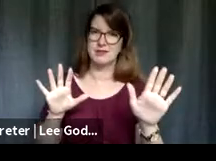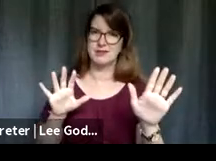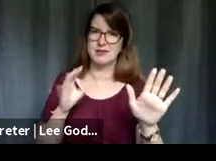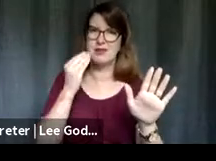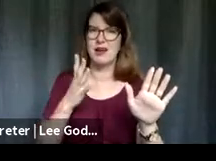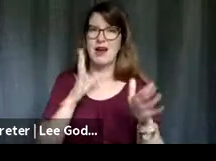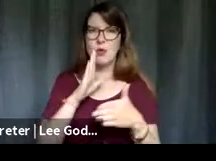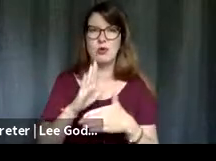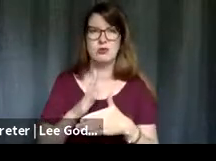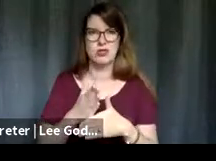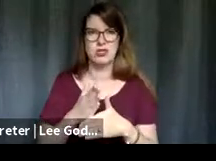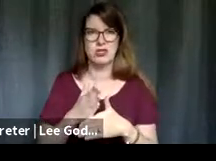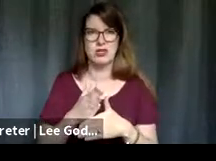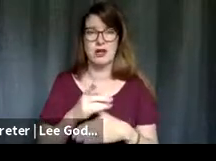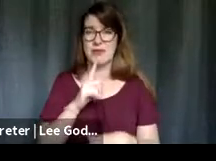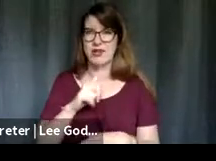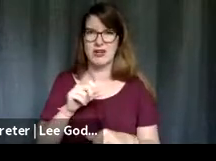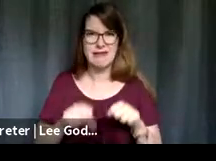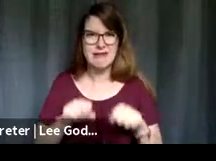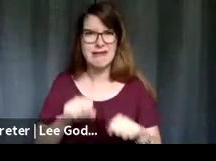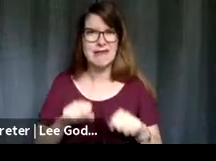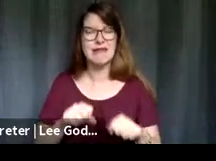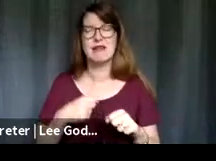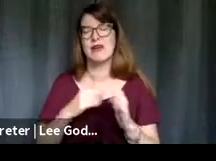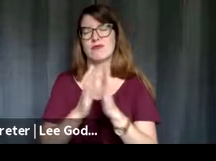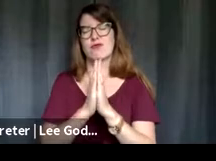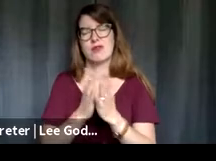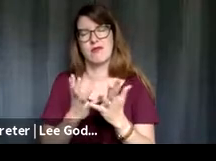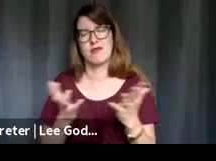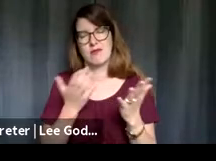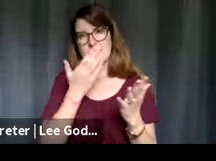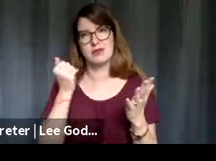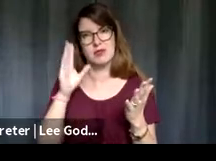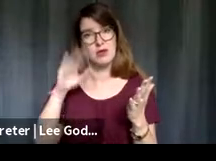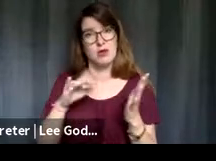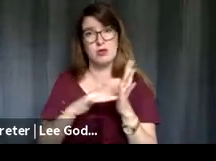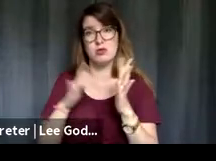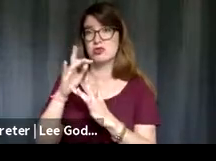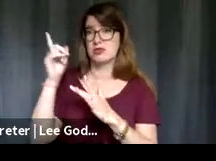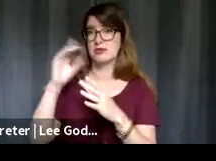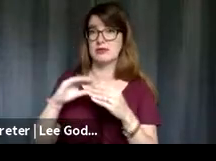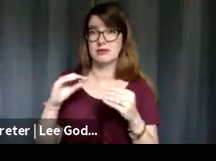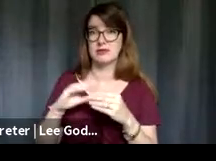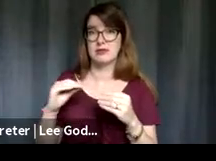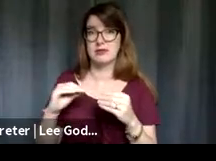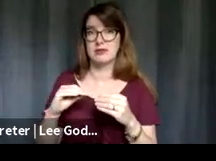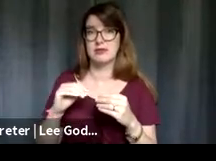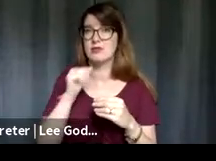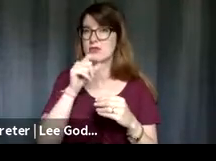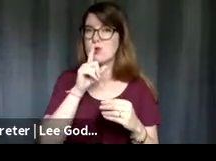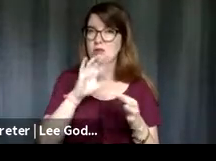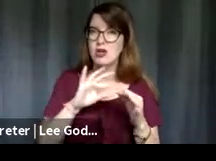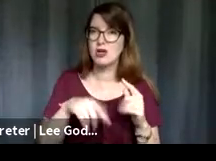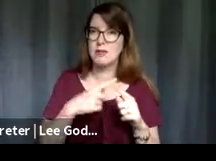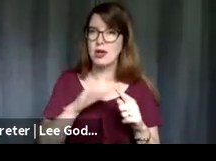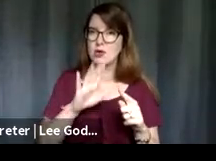I'm gonna share this, and I've been very hesitant too, and I've prayed a lot about it because I know, you know, Jesus says don't talk about your